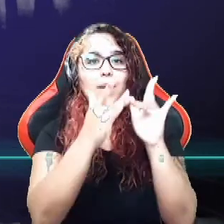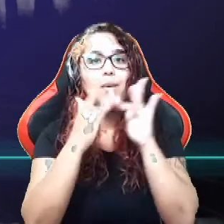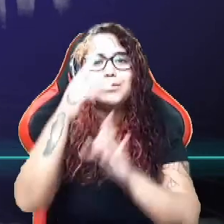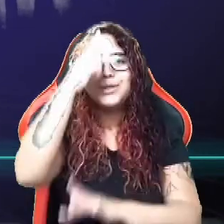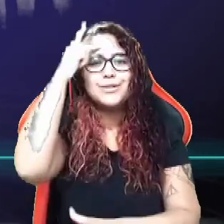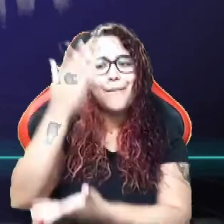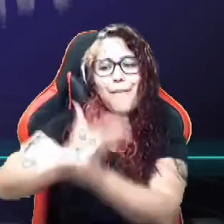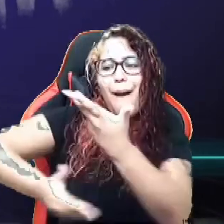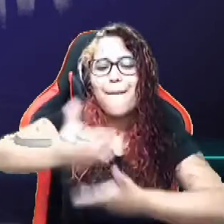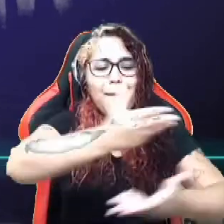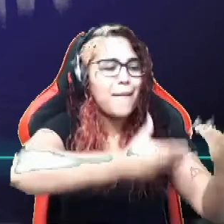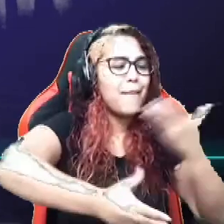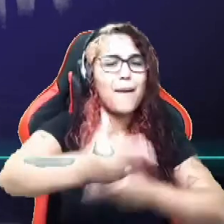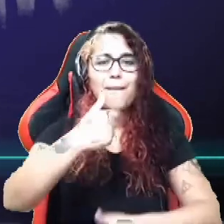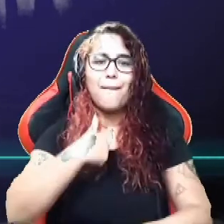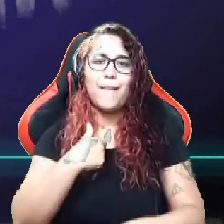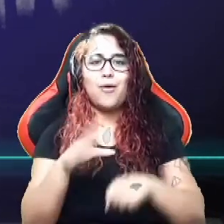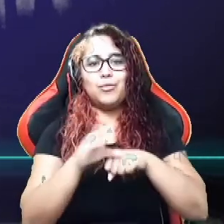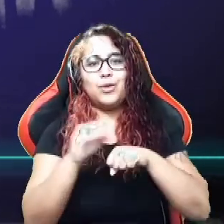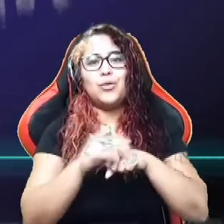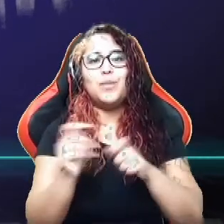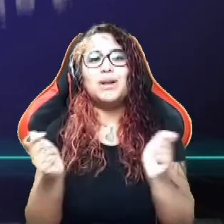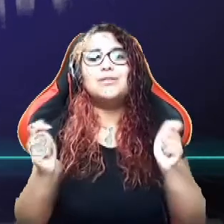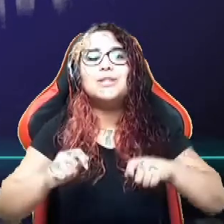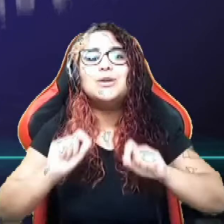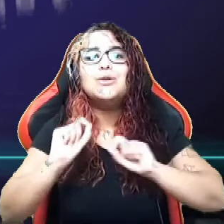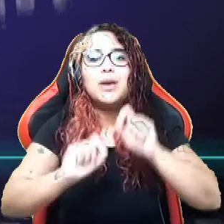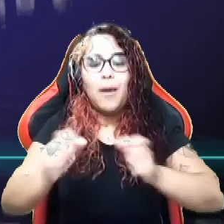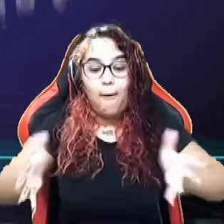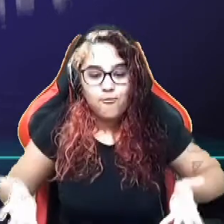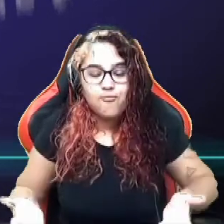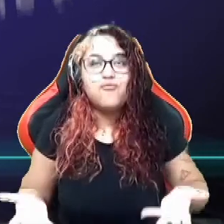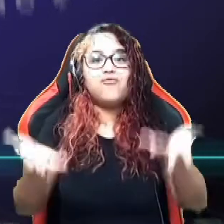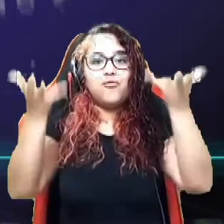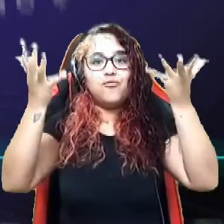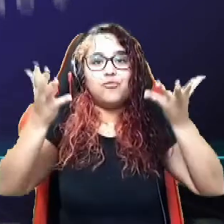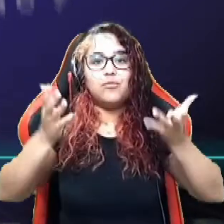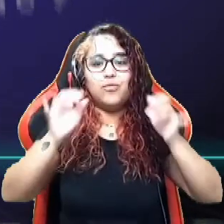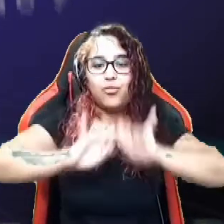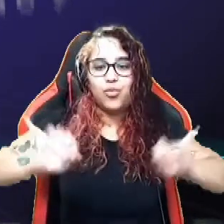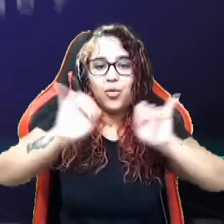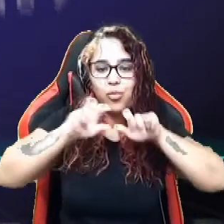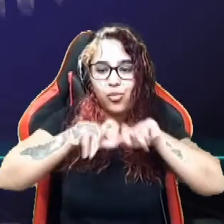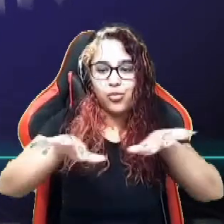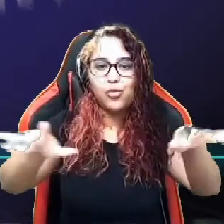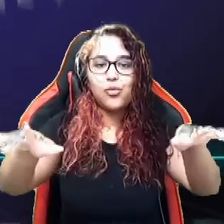these call to actions so that my content is engaging.